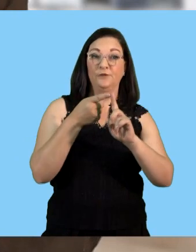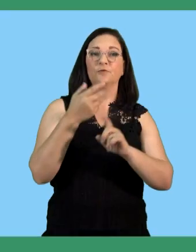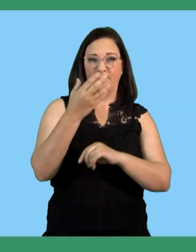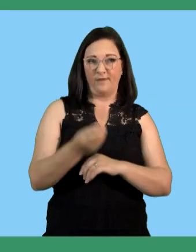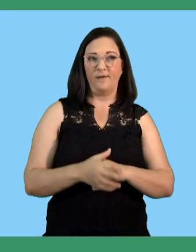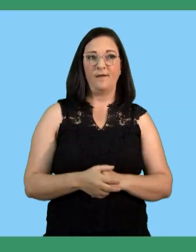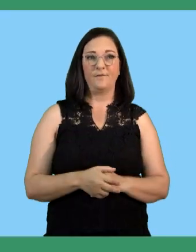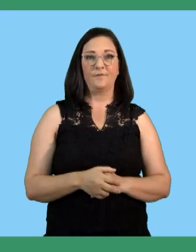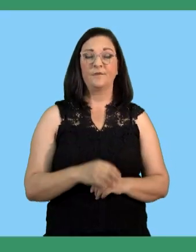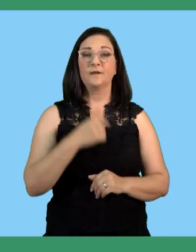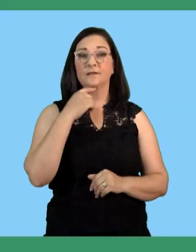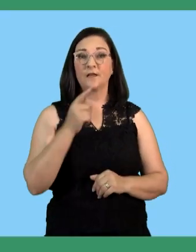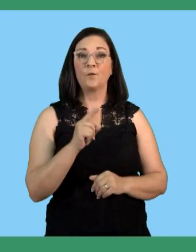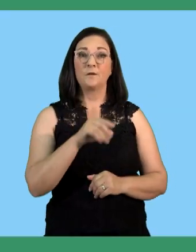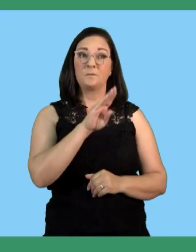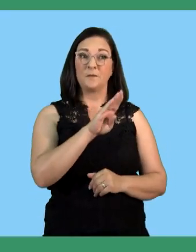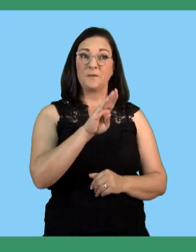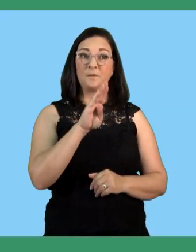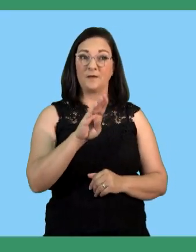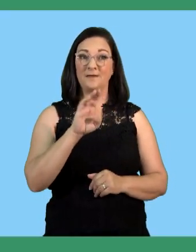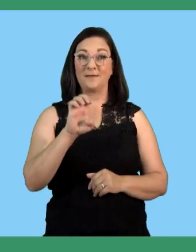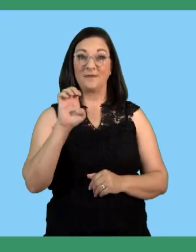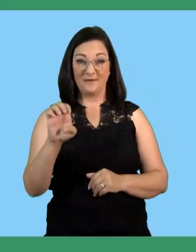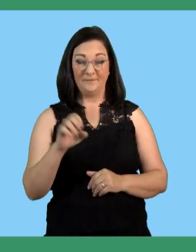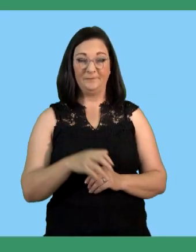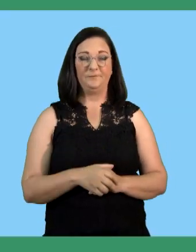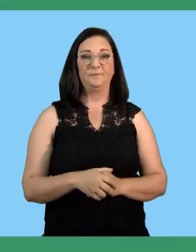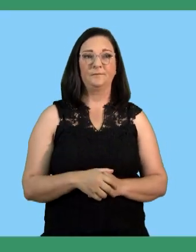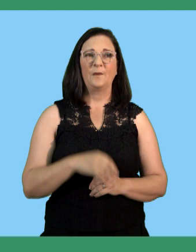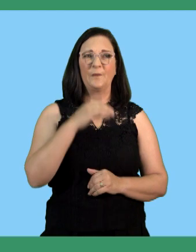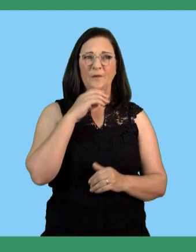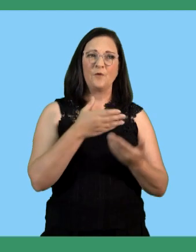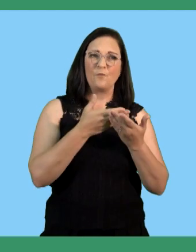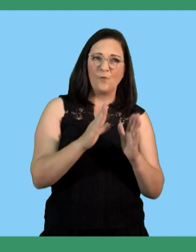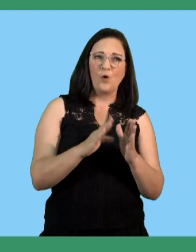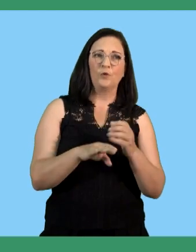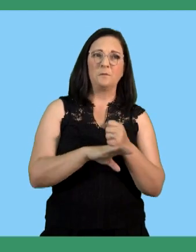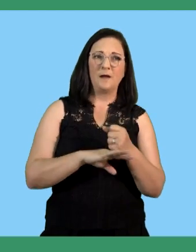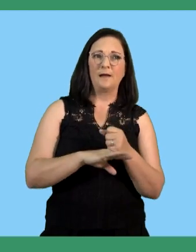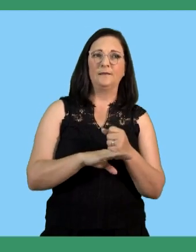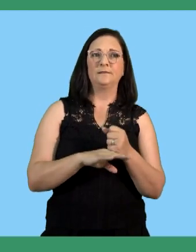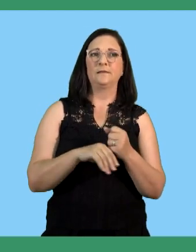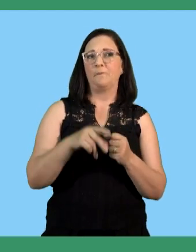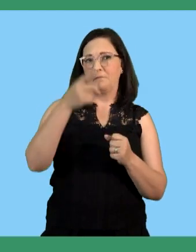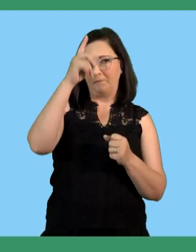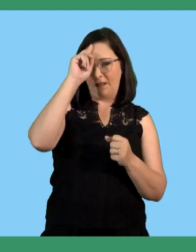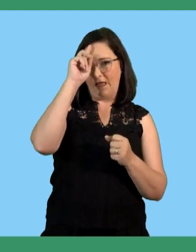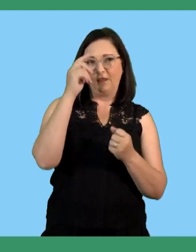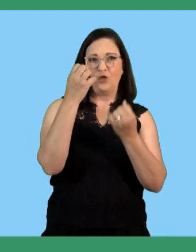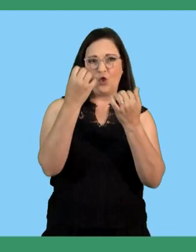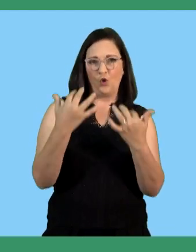Right, so as mentioned, we are looking at BBBEE. BBBEE is the Broad-Based Black Economic Empowerment